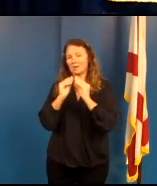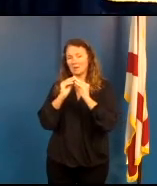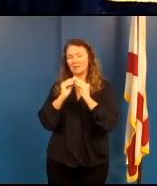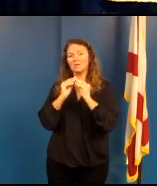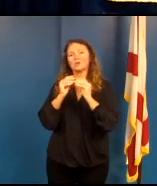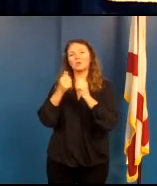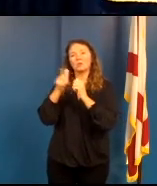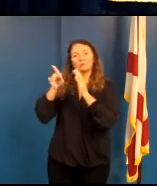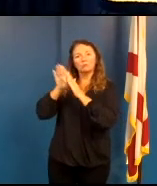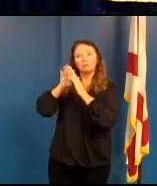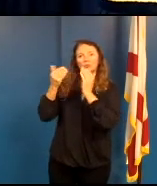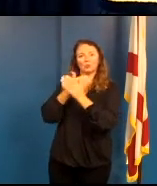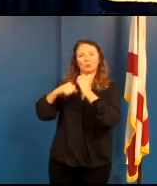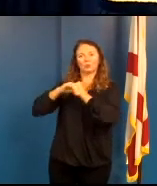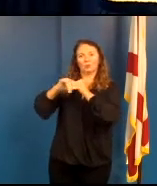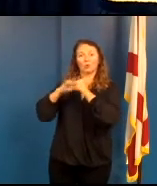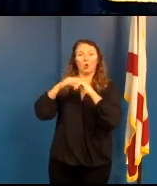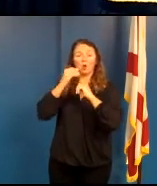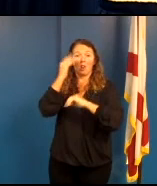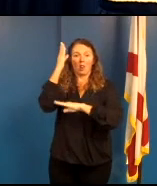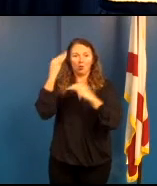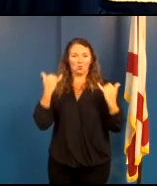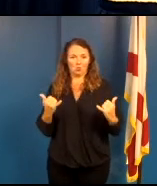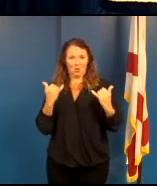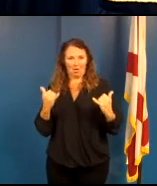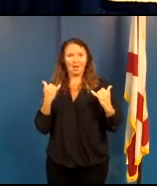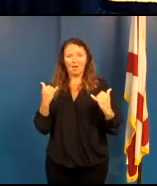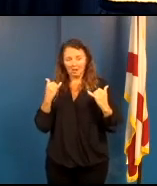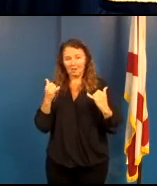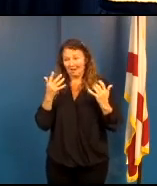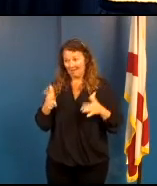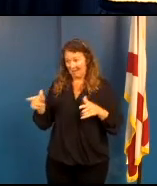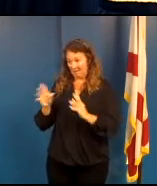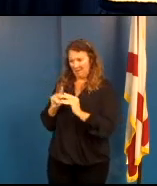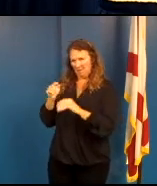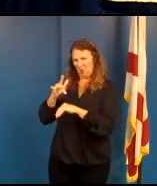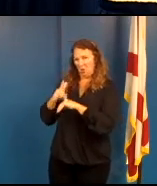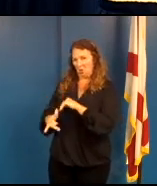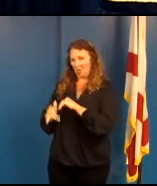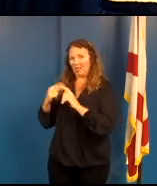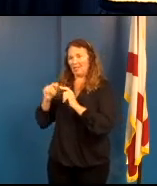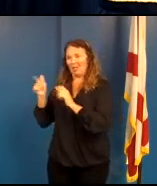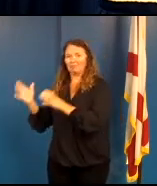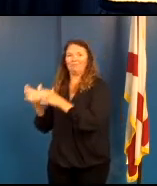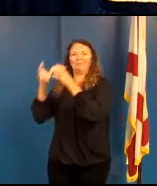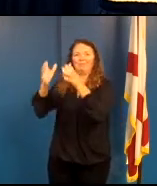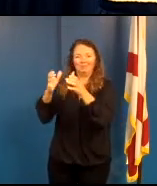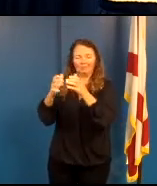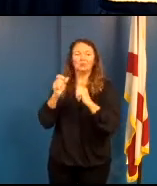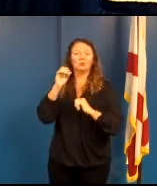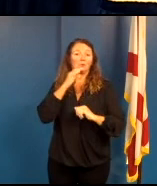our foundation consultants over lunch today. So we are finishing this meeting a bit early. So please,